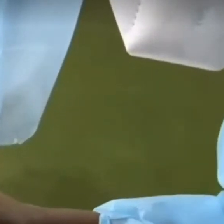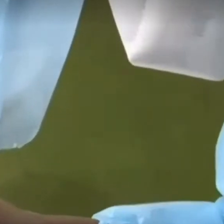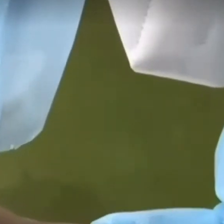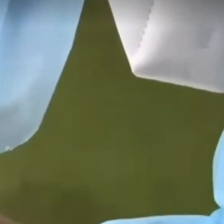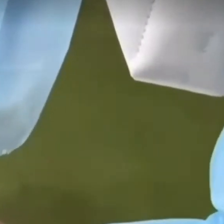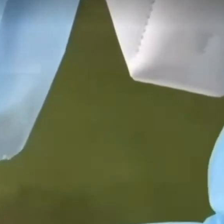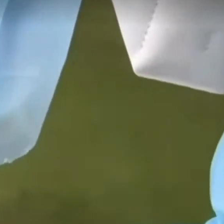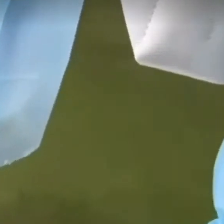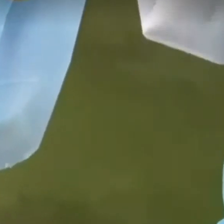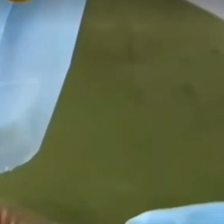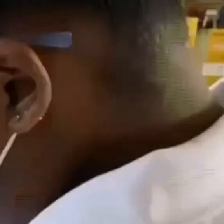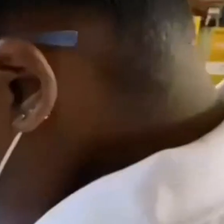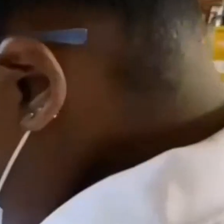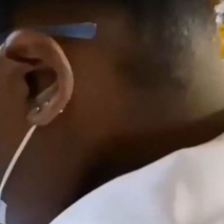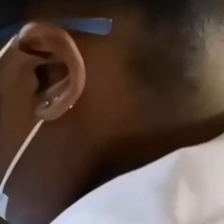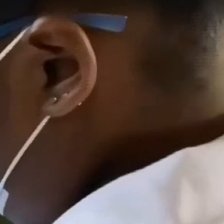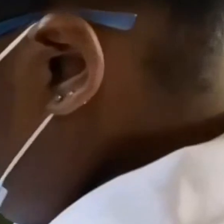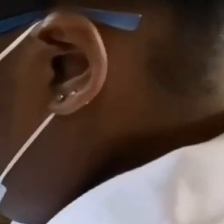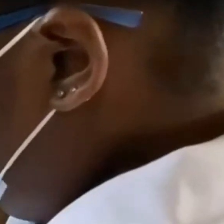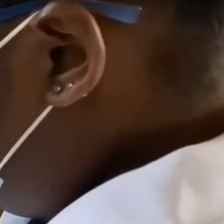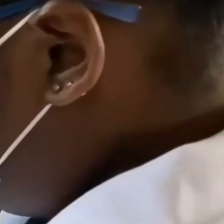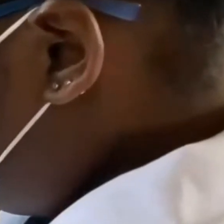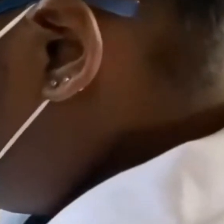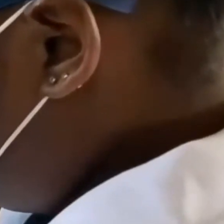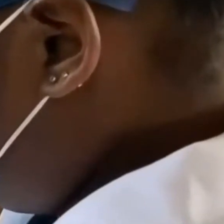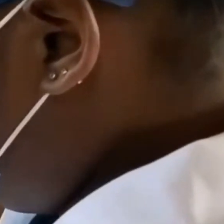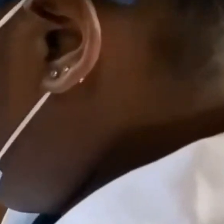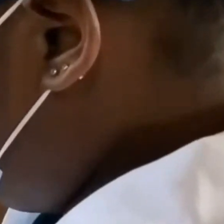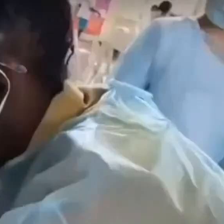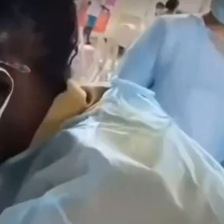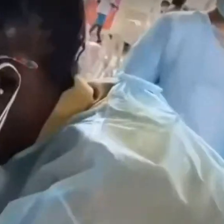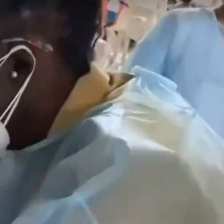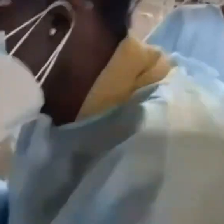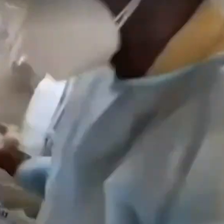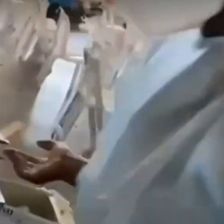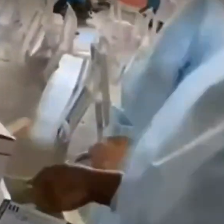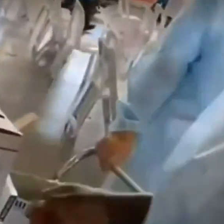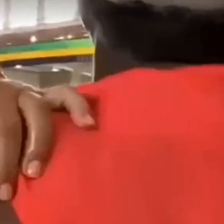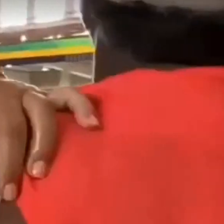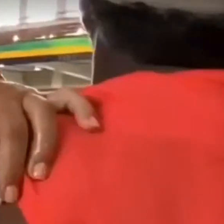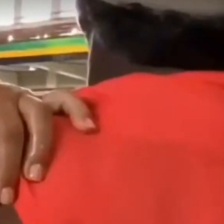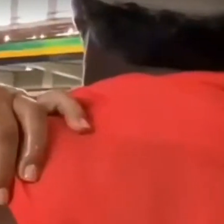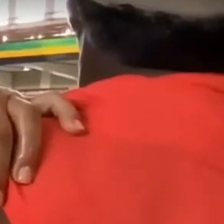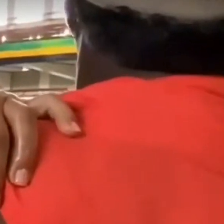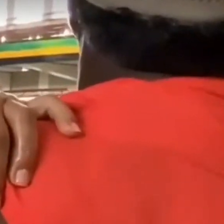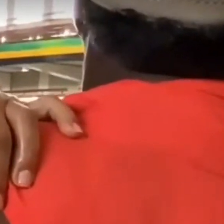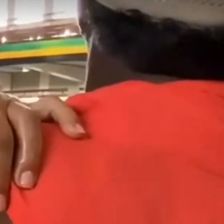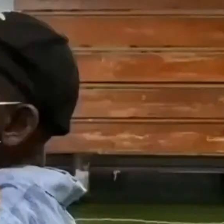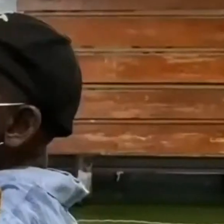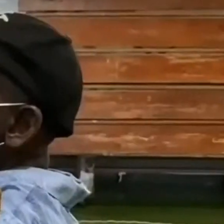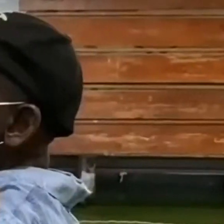beautiful day, yeah. It's a beautiful day.